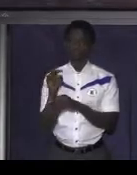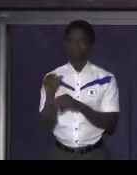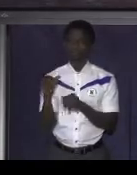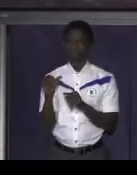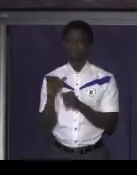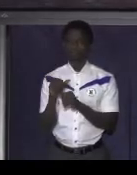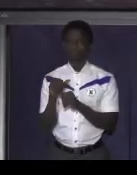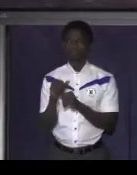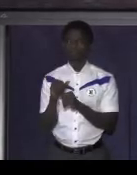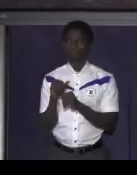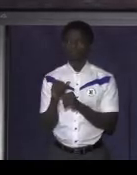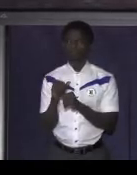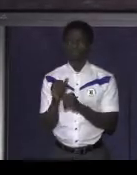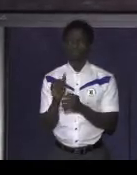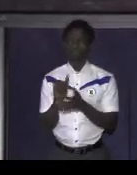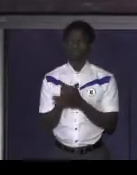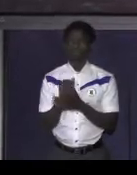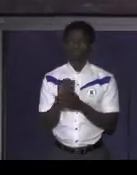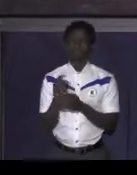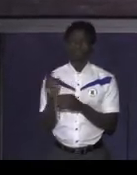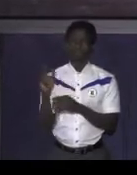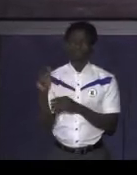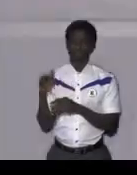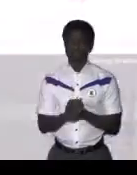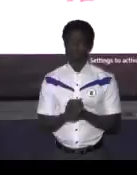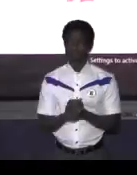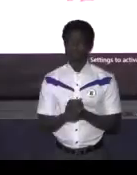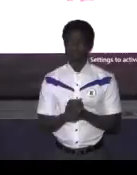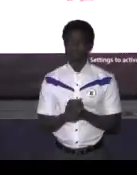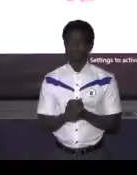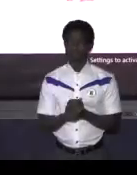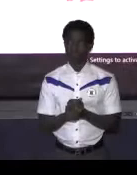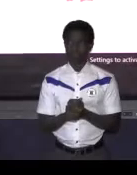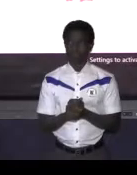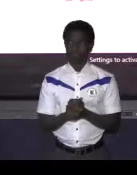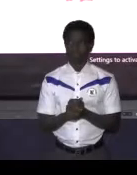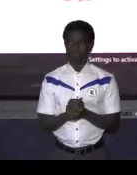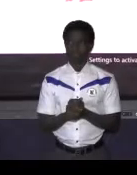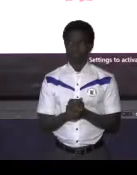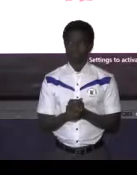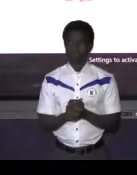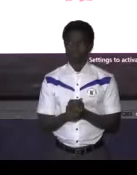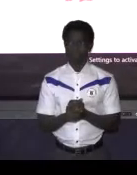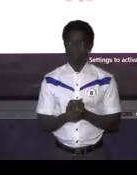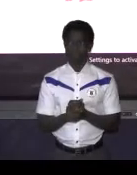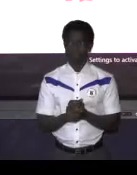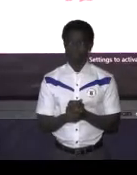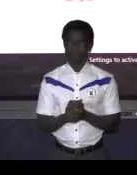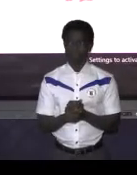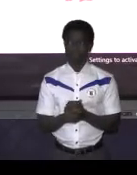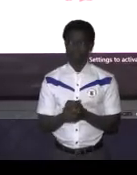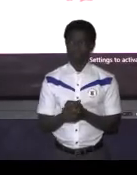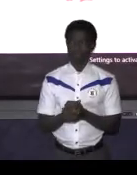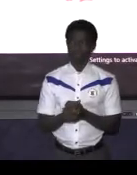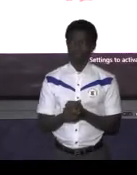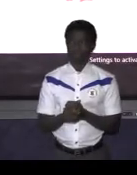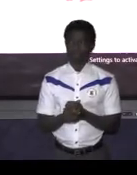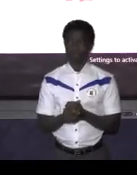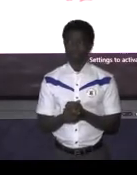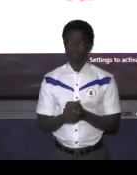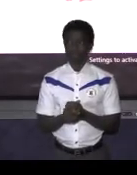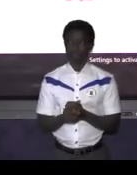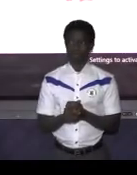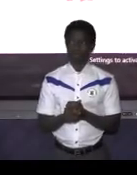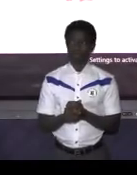that is 13 squared. So we don't know what x squared is. Now 12 squared is 144 and 13 squared